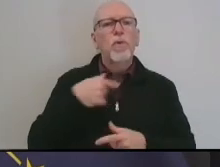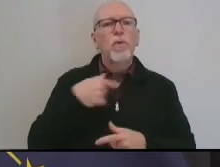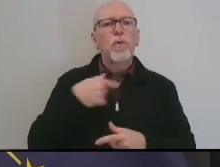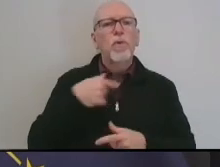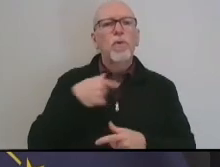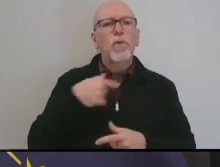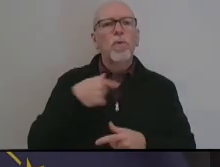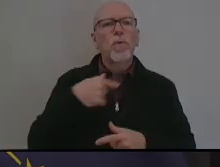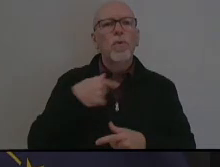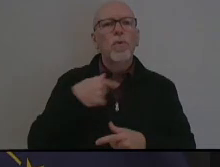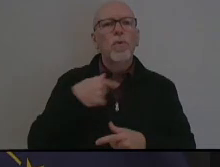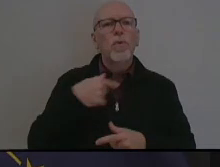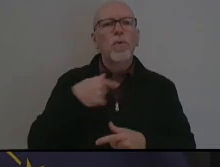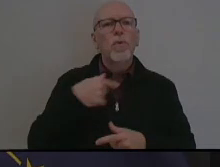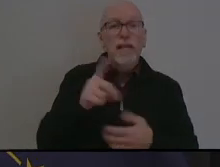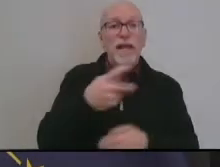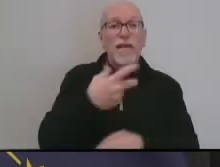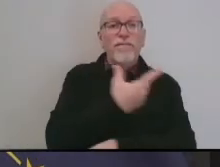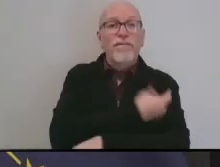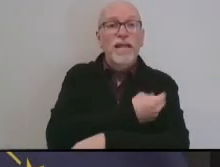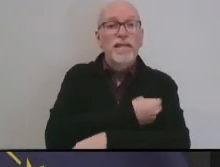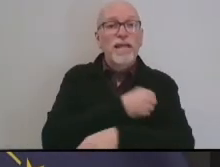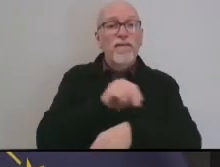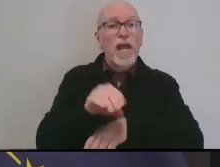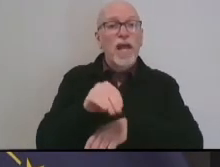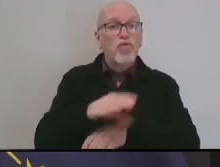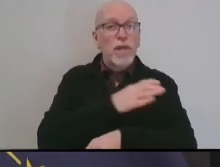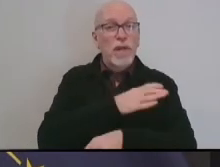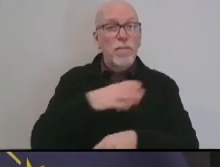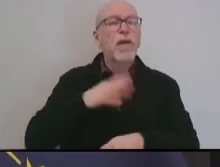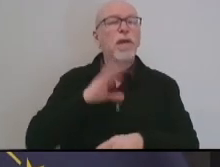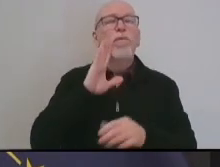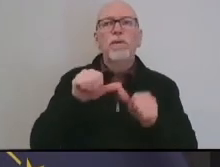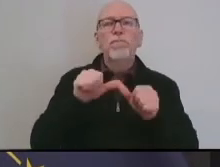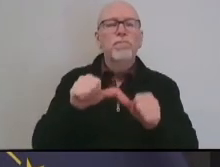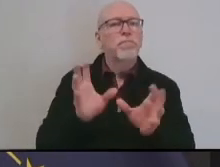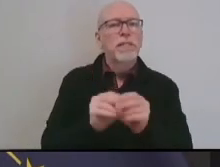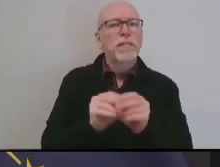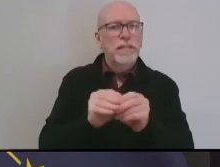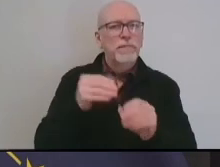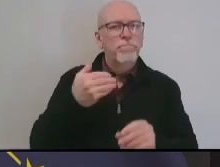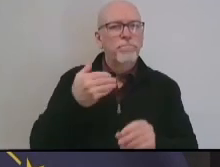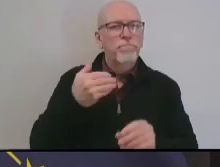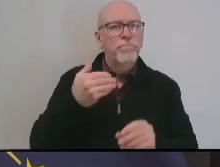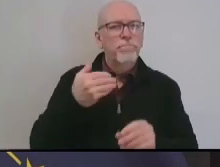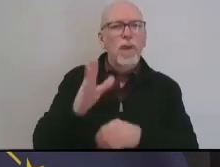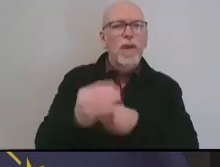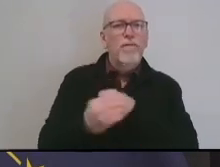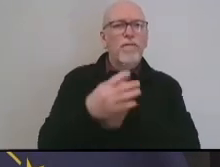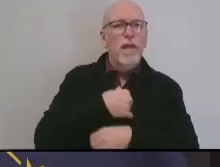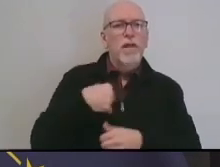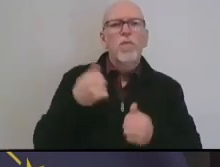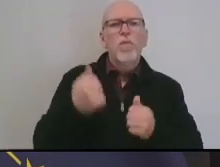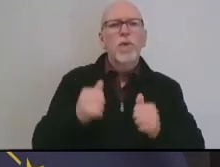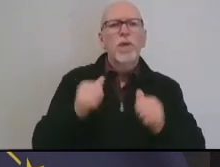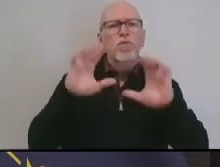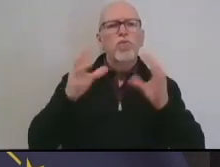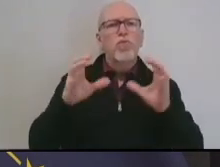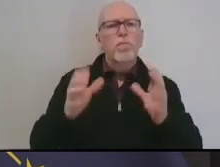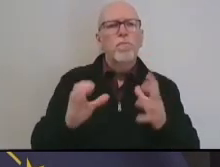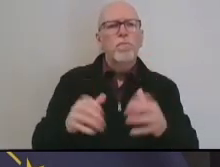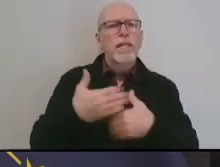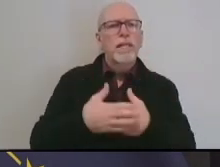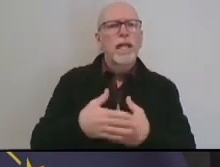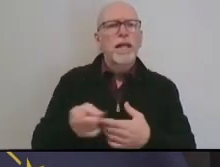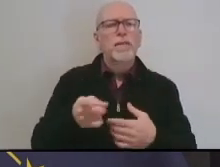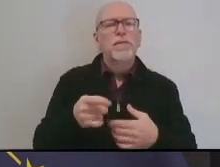with We'll continue to meet and help advise us which group should we be moving to next when we're worried